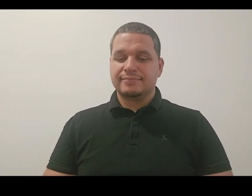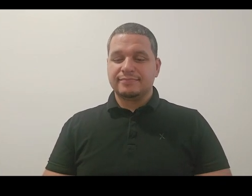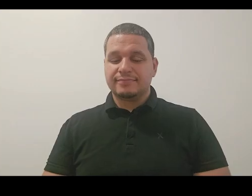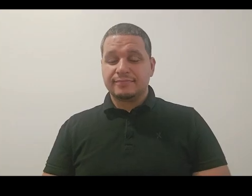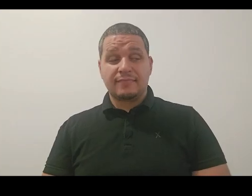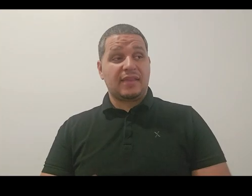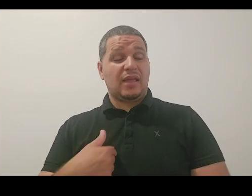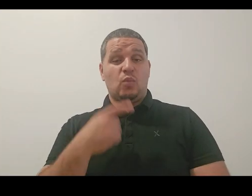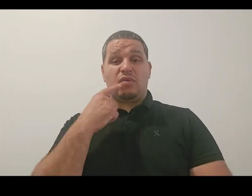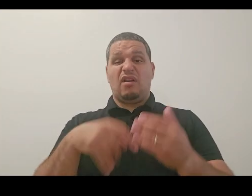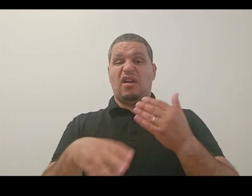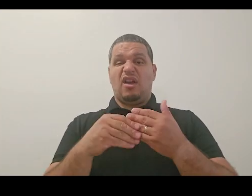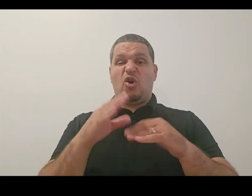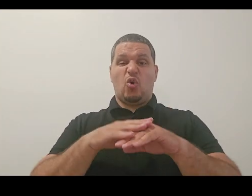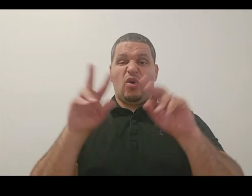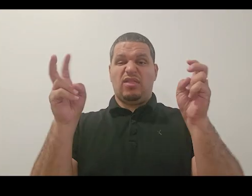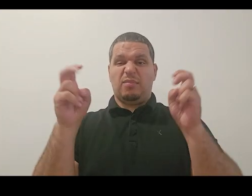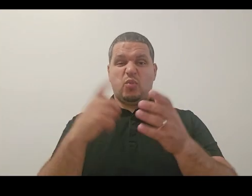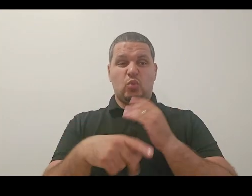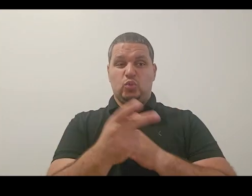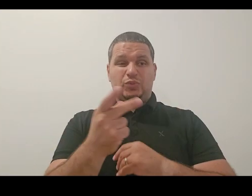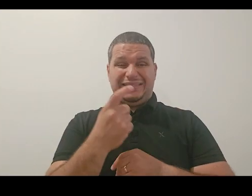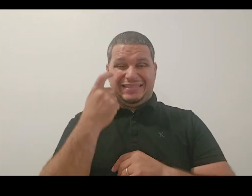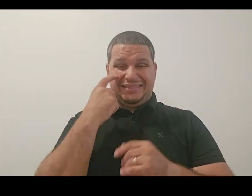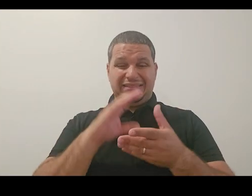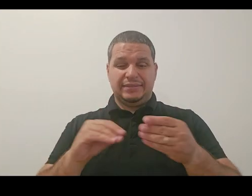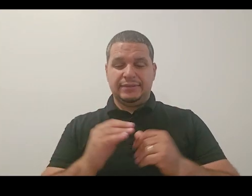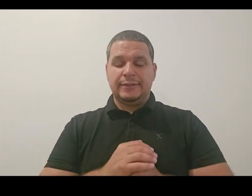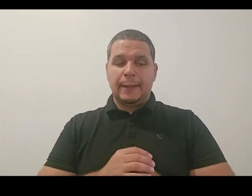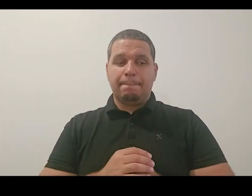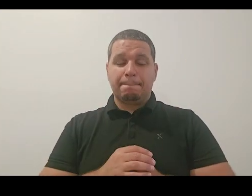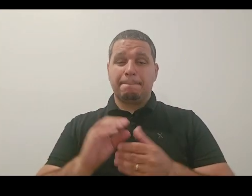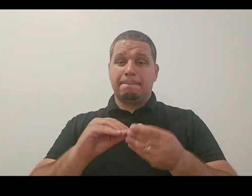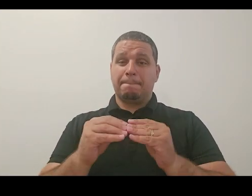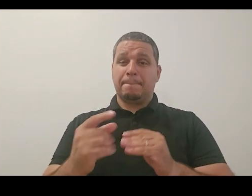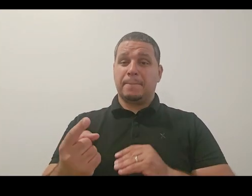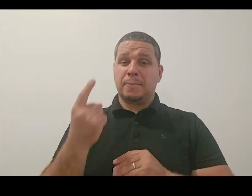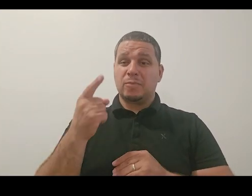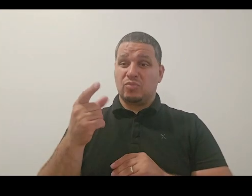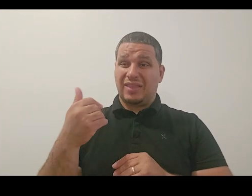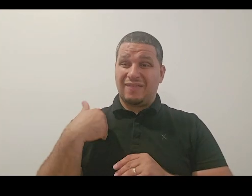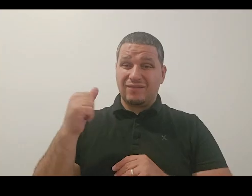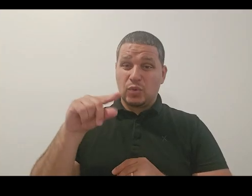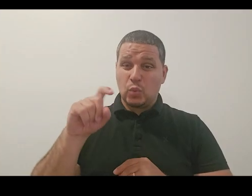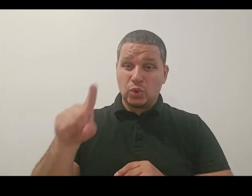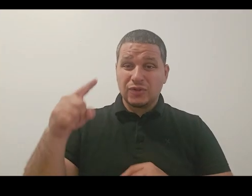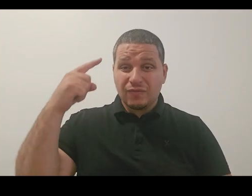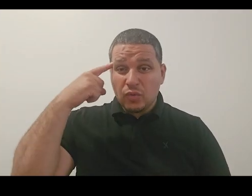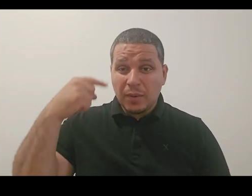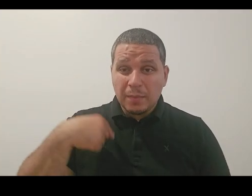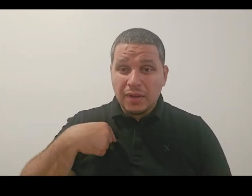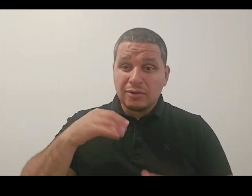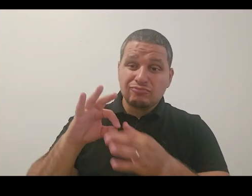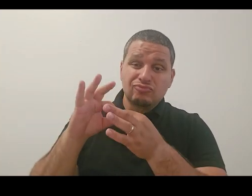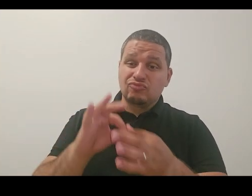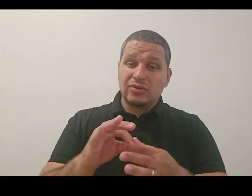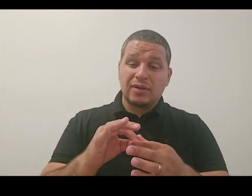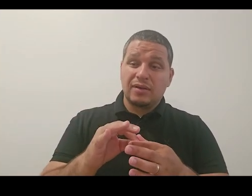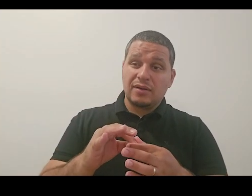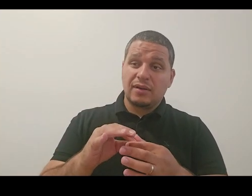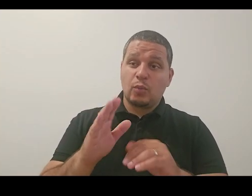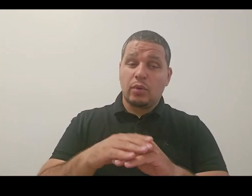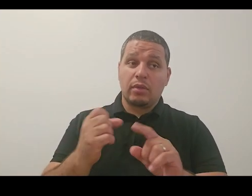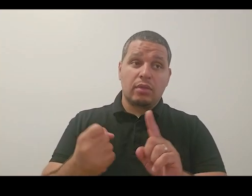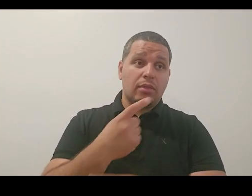pass it on to you. I'll just add on thematically to what you two have said. You know, number one, if you have a question